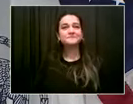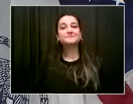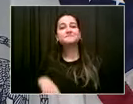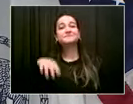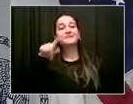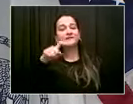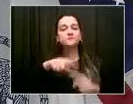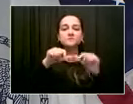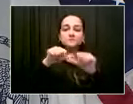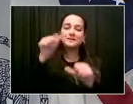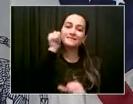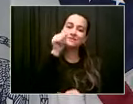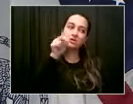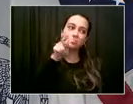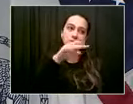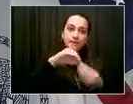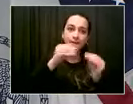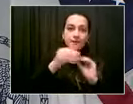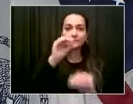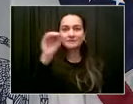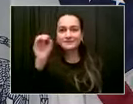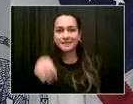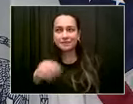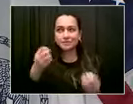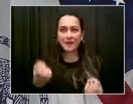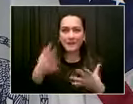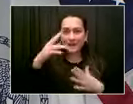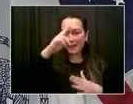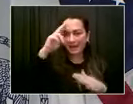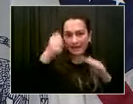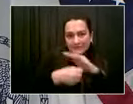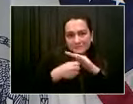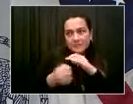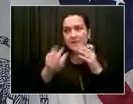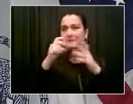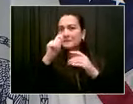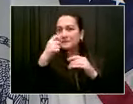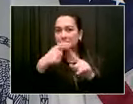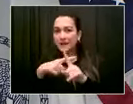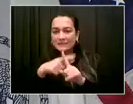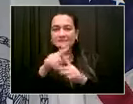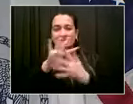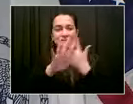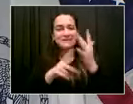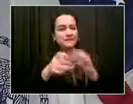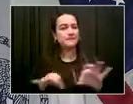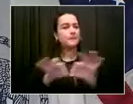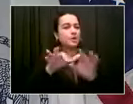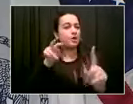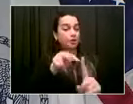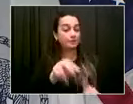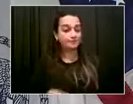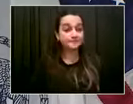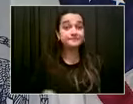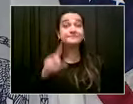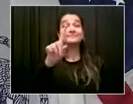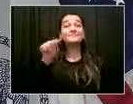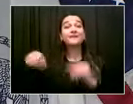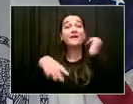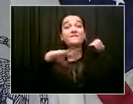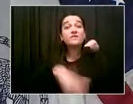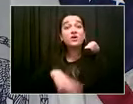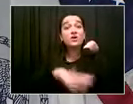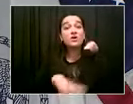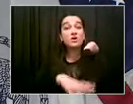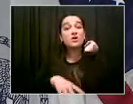time, plenty of time to answer questions and concerns. But we've got to start recognizing we can go back to the